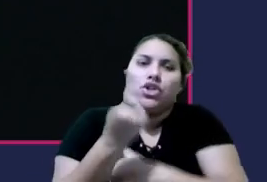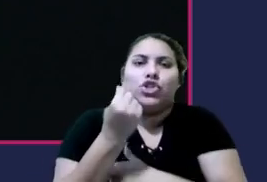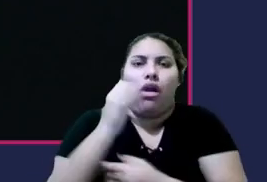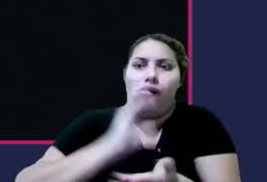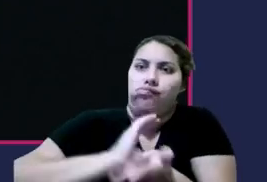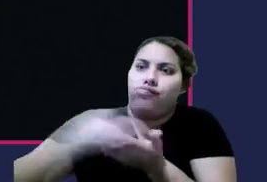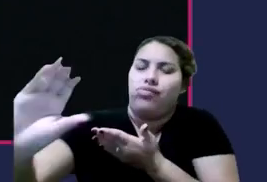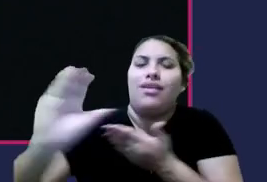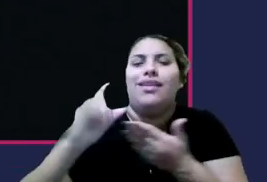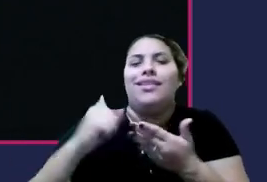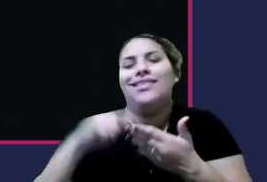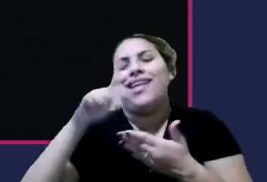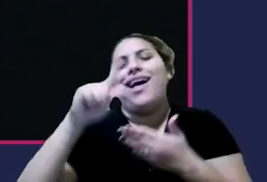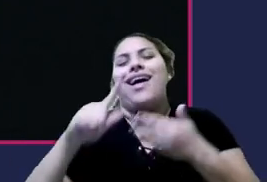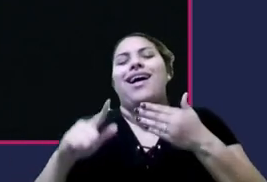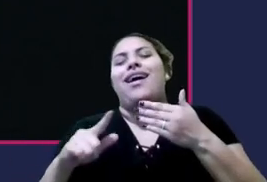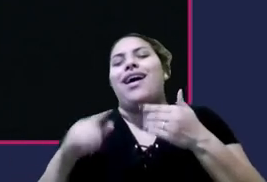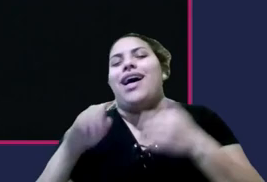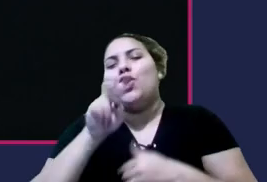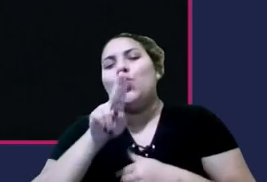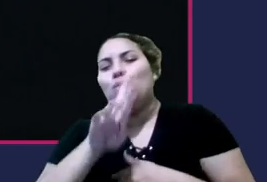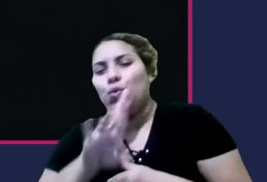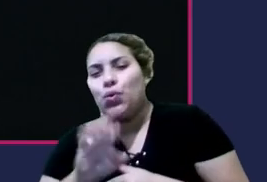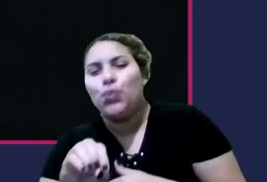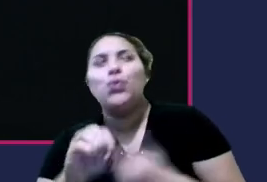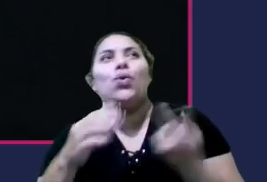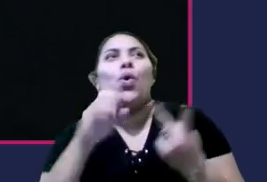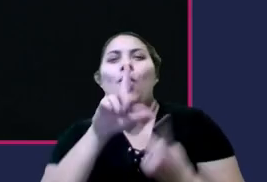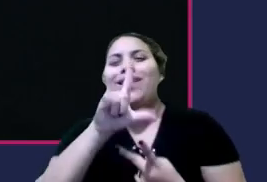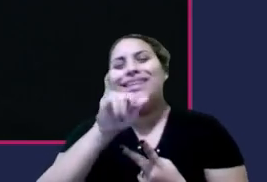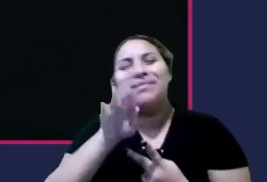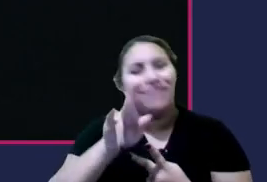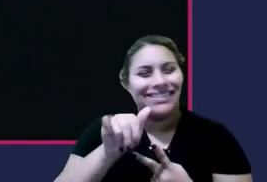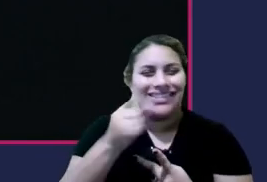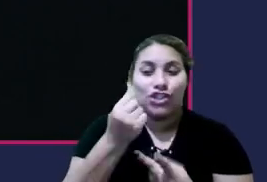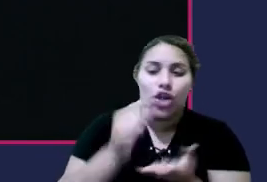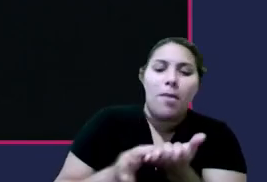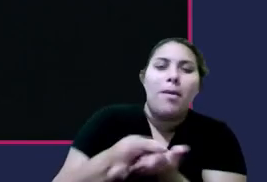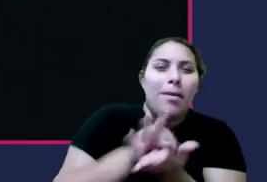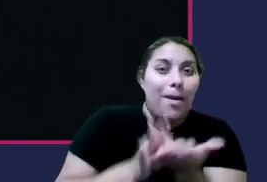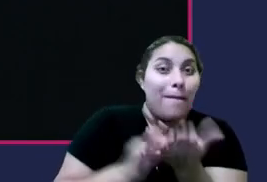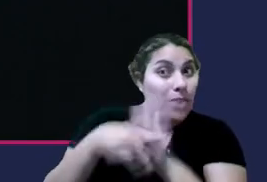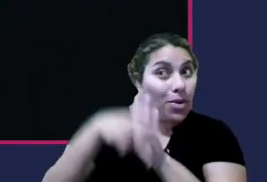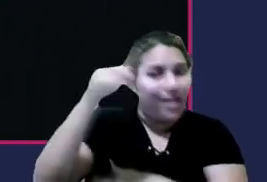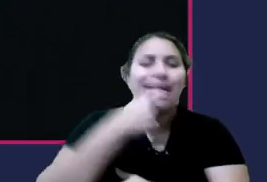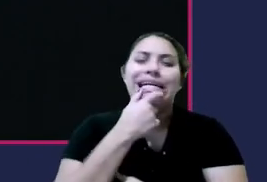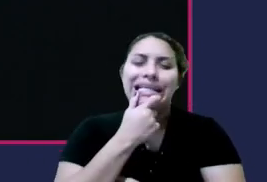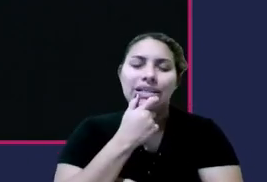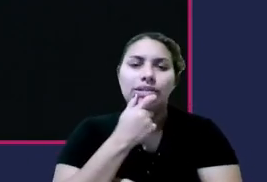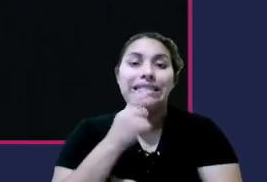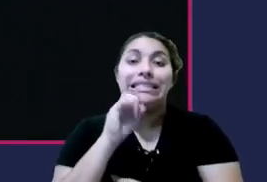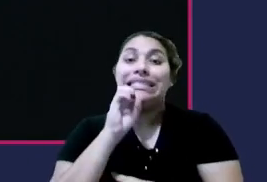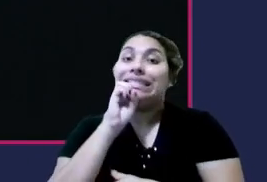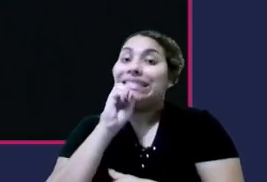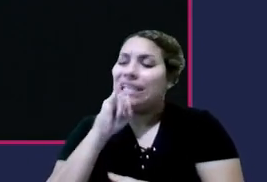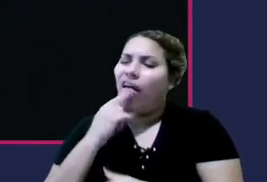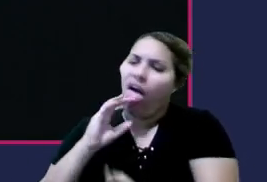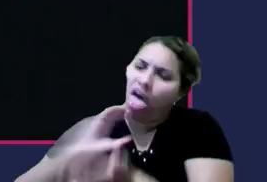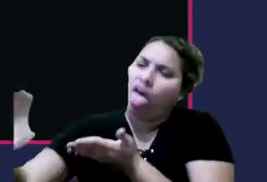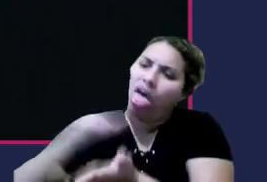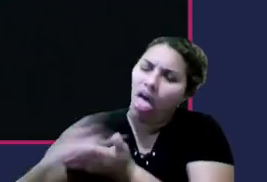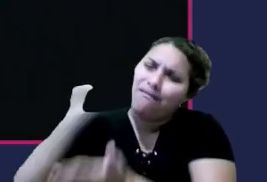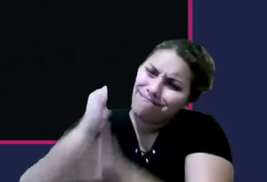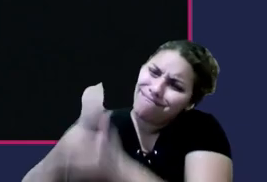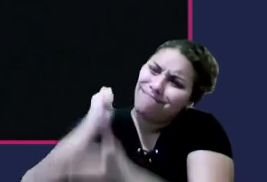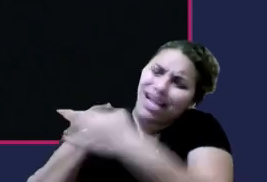doesn't matter if we invest billions of British pounds in research and development, if the patient on the